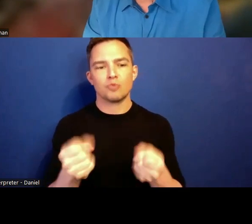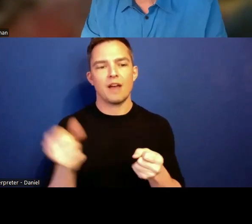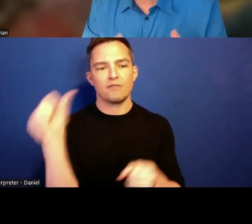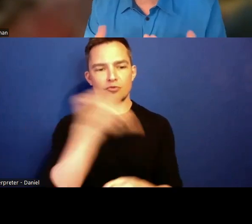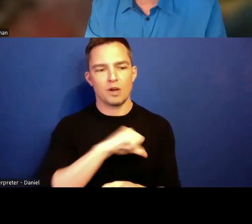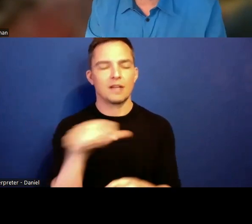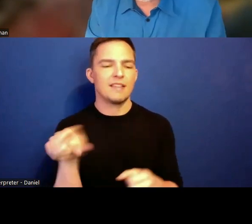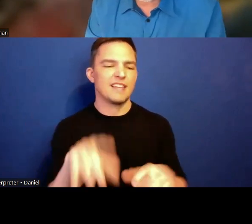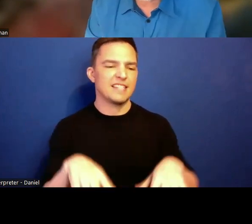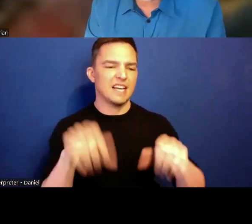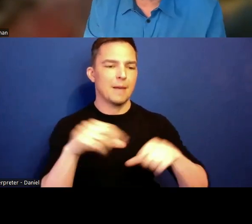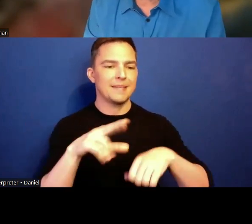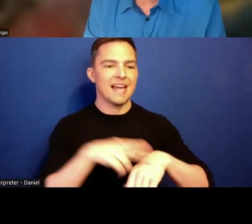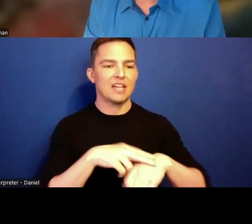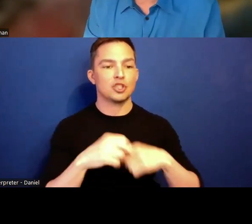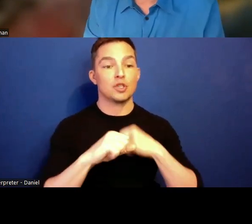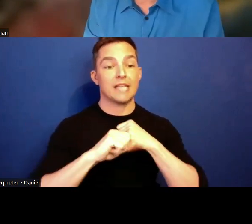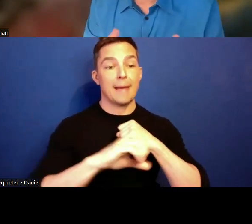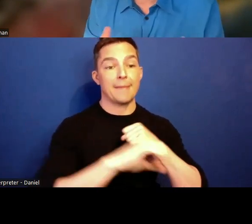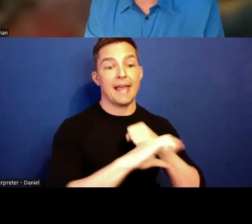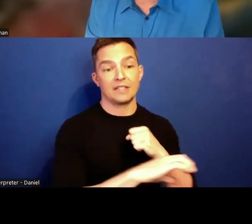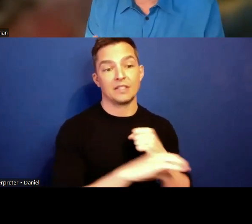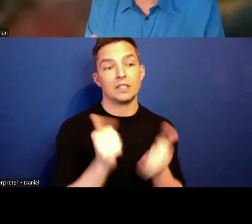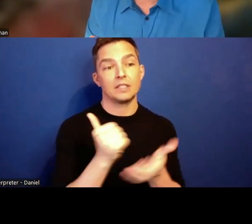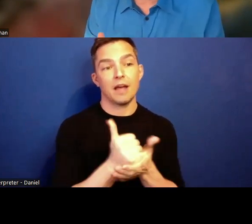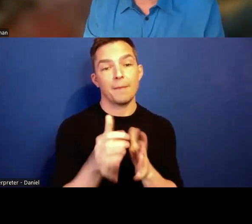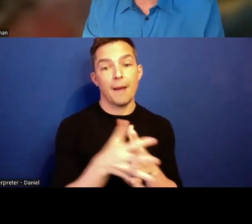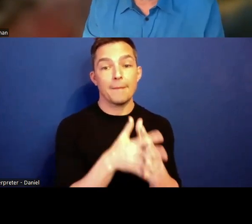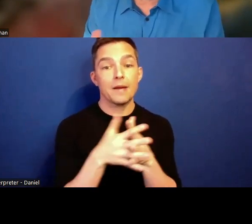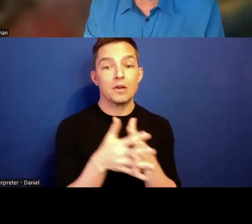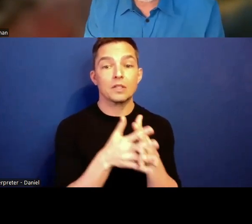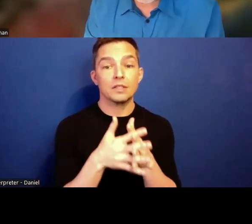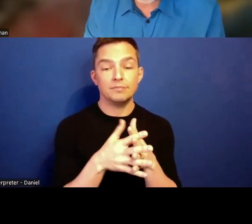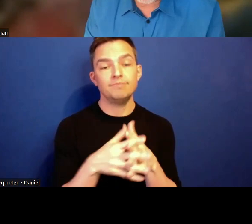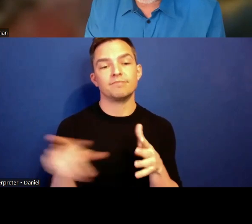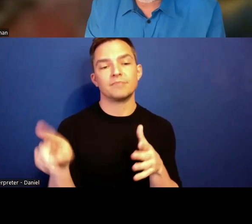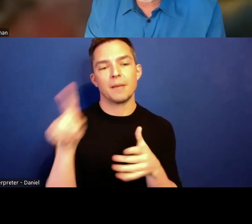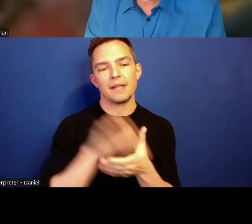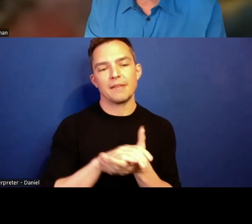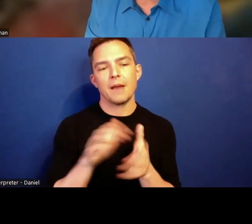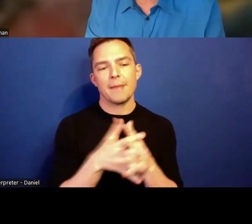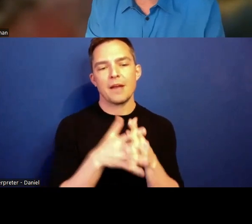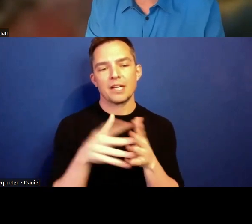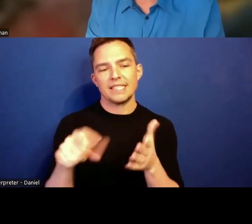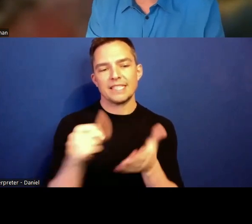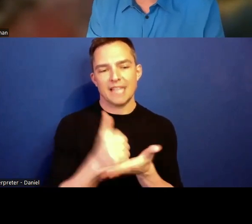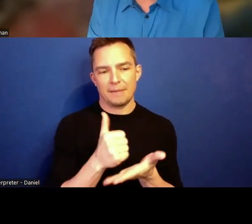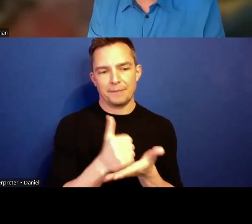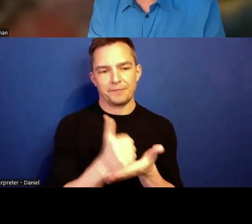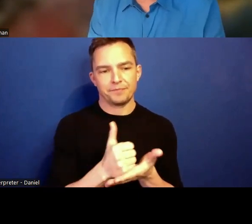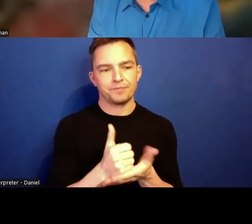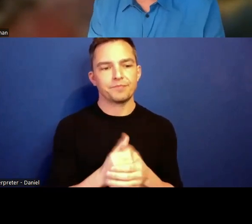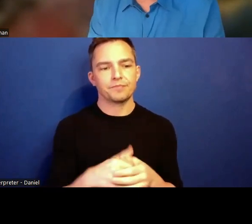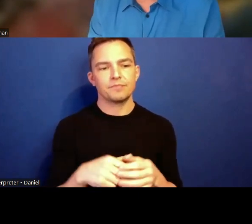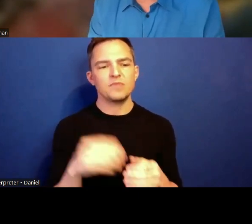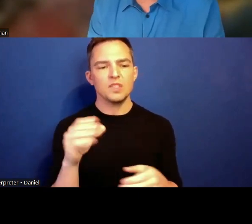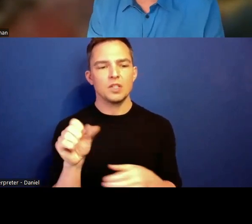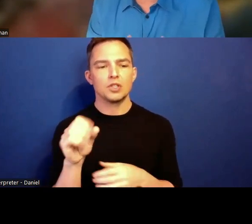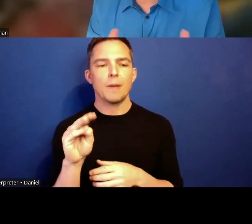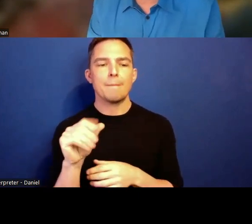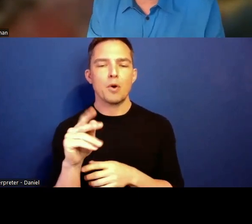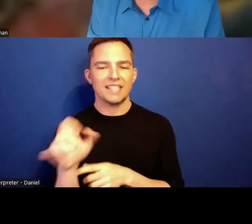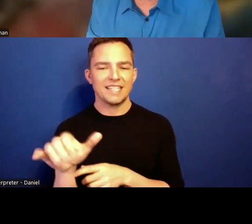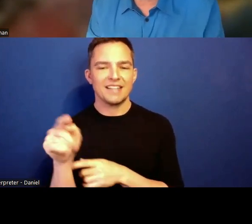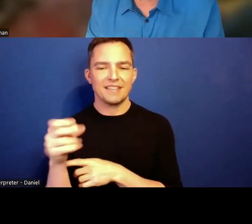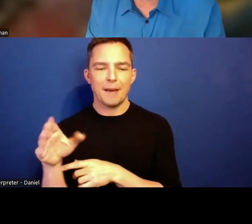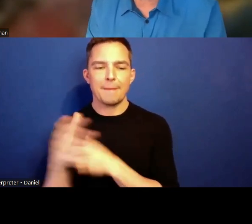on national campaigns to help America where they believe America needs assistance. And after the pandemic concluded,